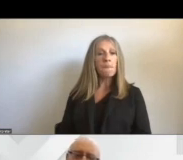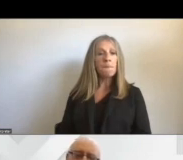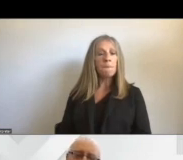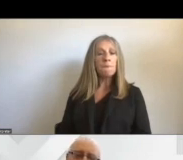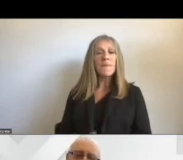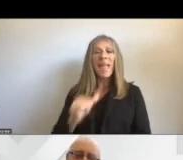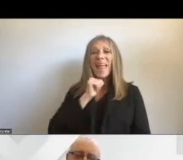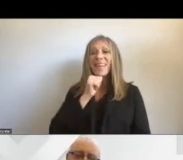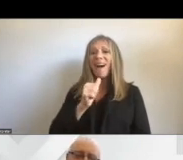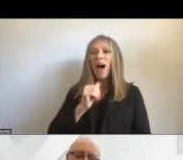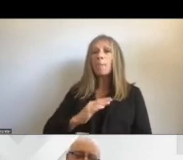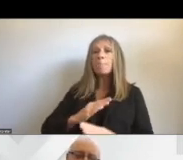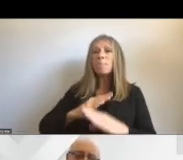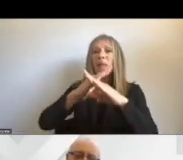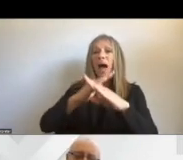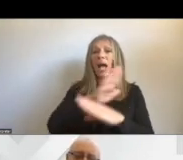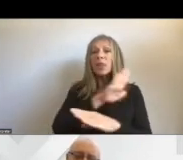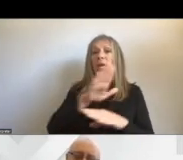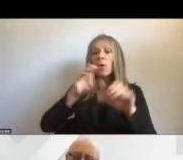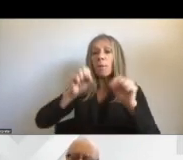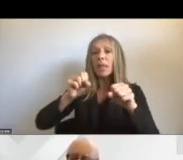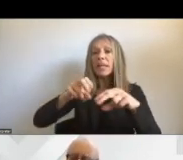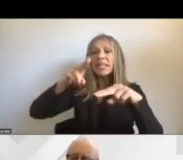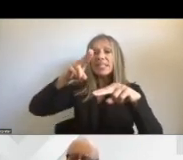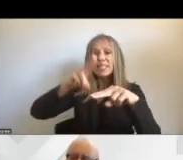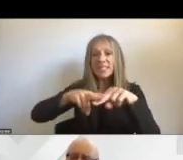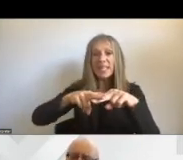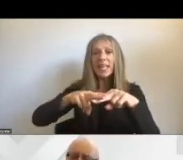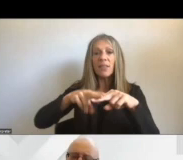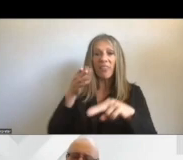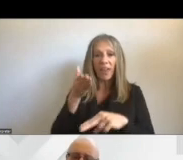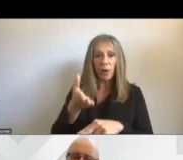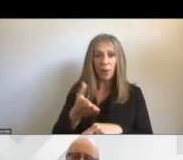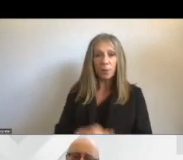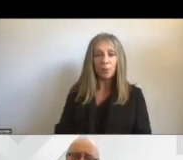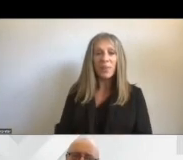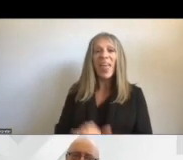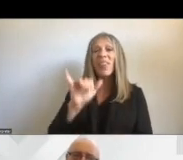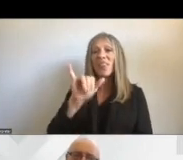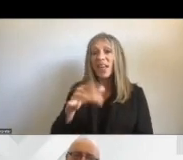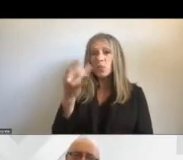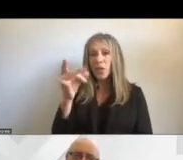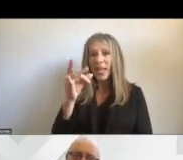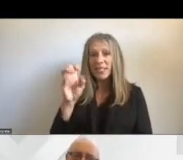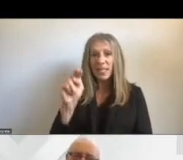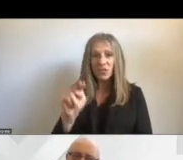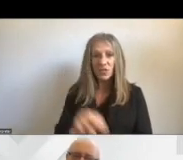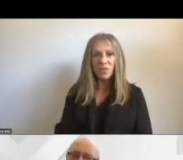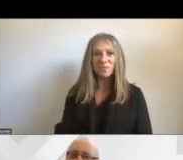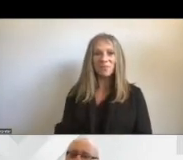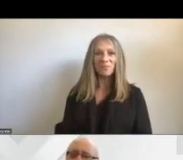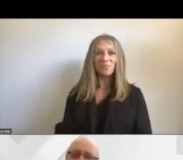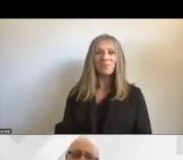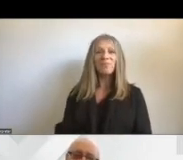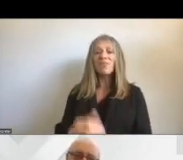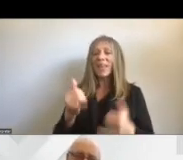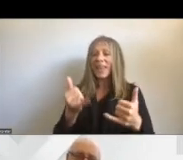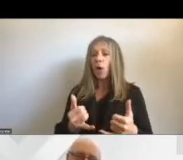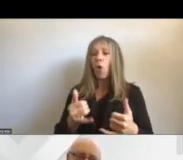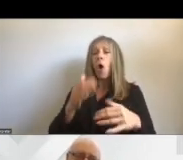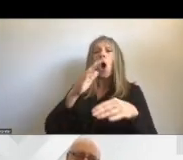to an extended push button press, the beaconing can exceed the 5 decibels louder than